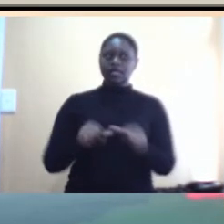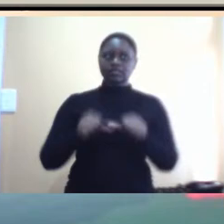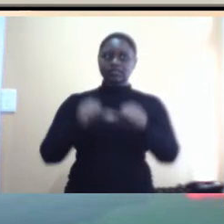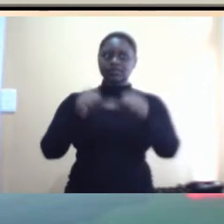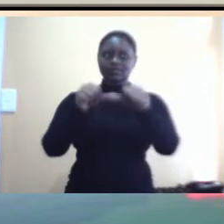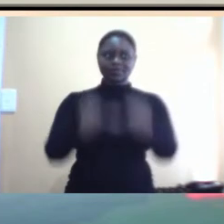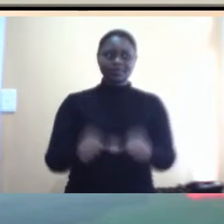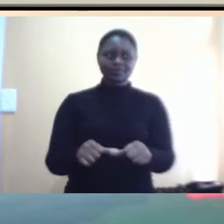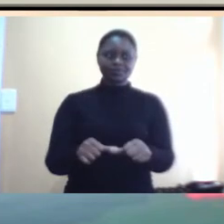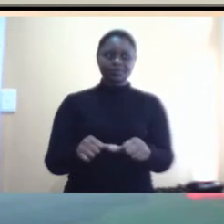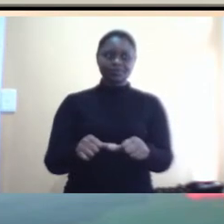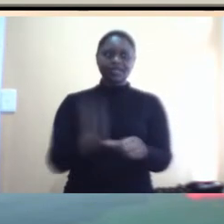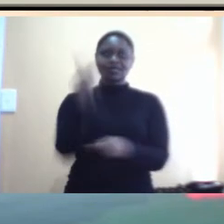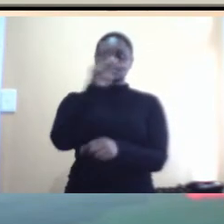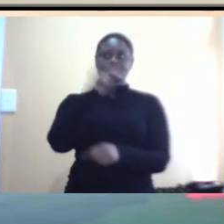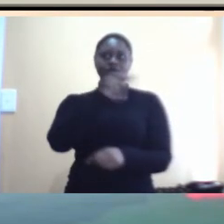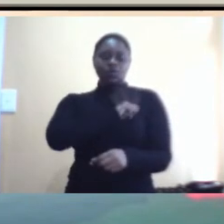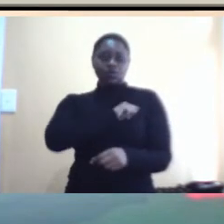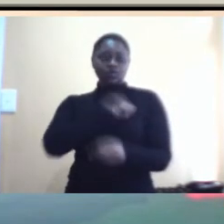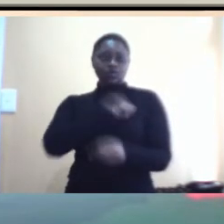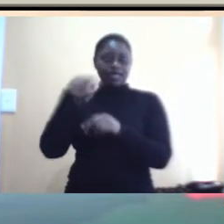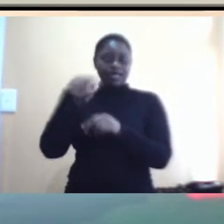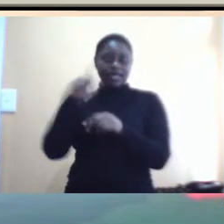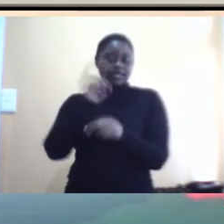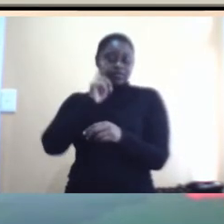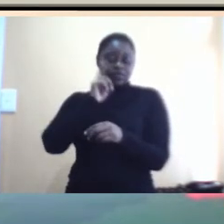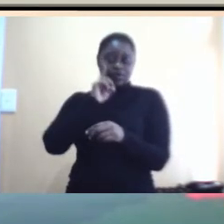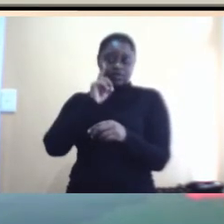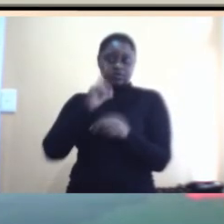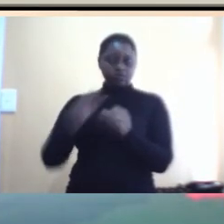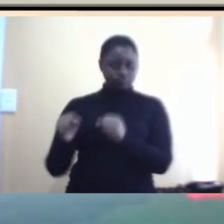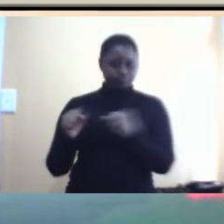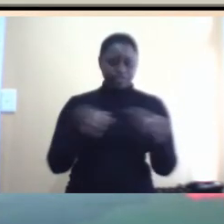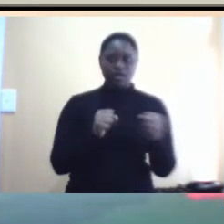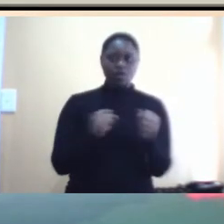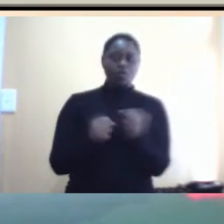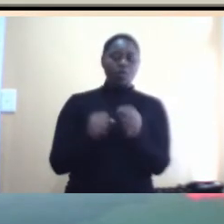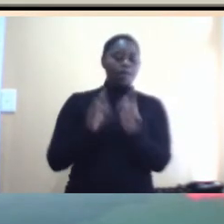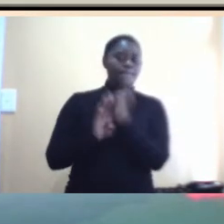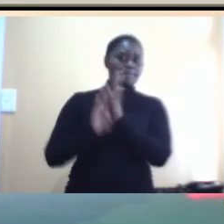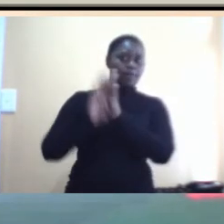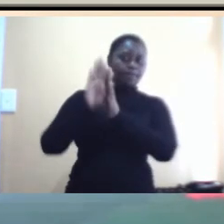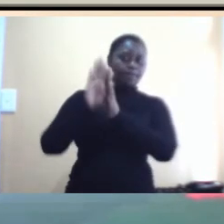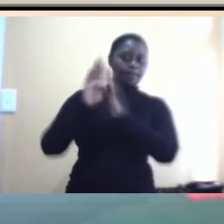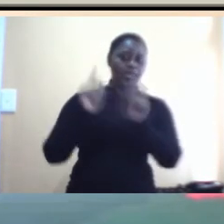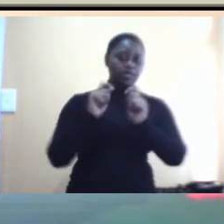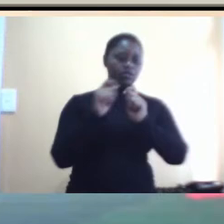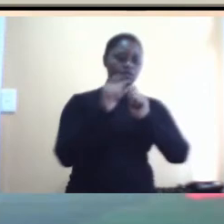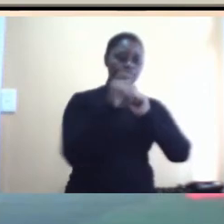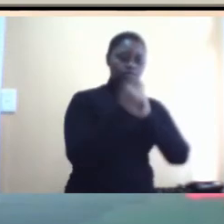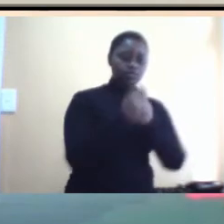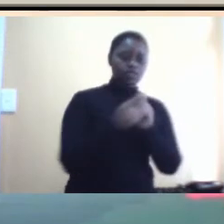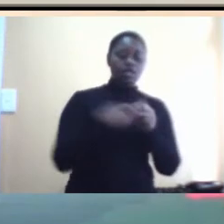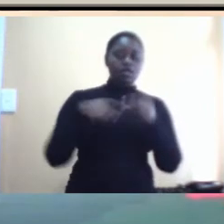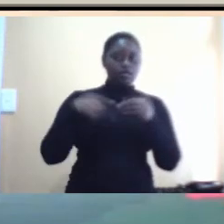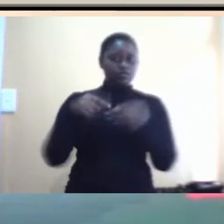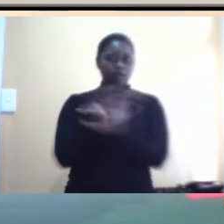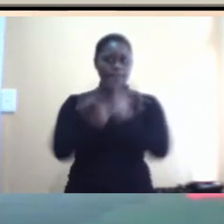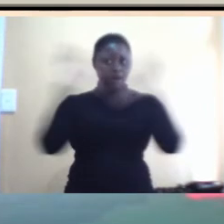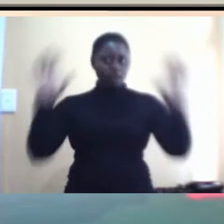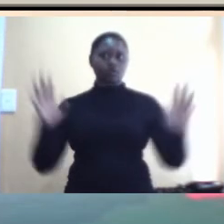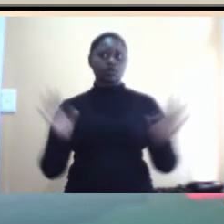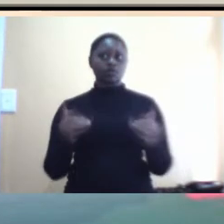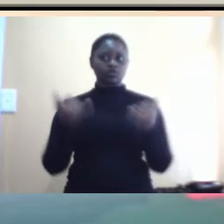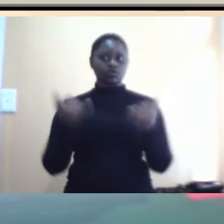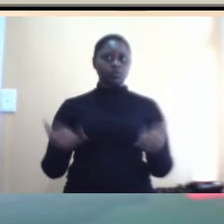to KZ's short and long-term sustainable economic growth and transformation. It is abundantly clear that we